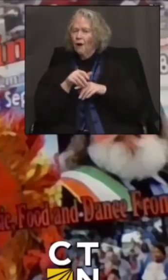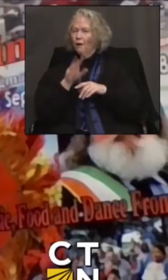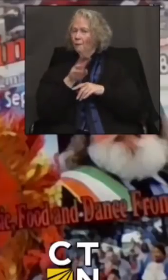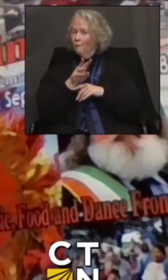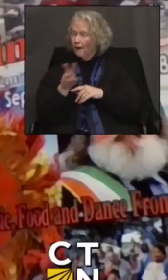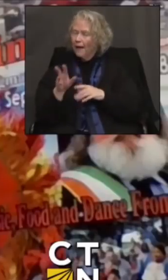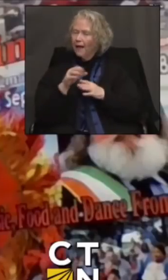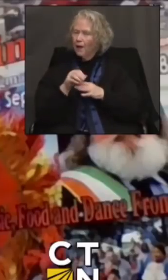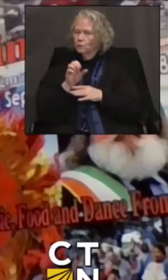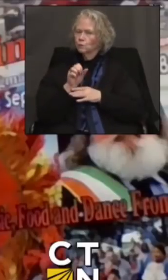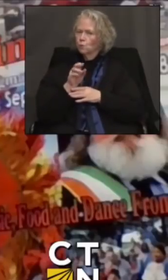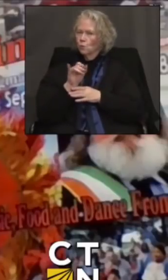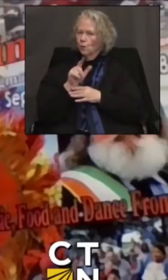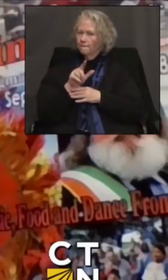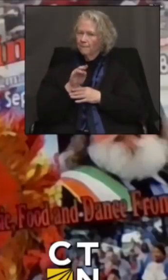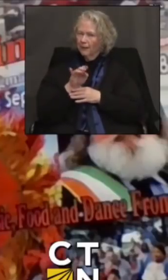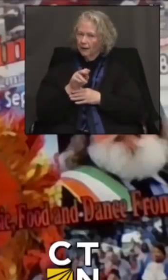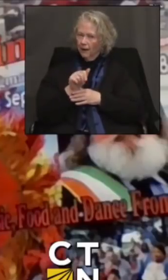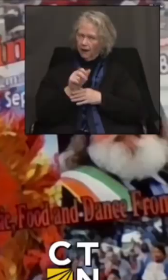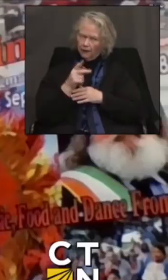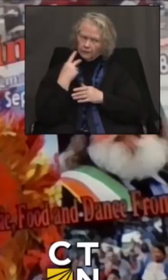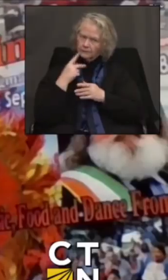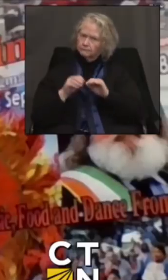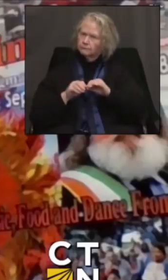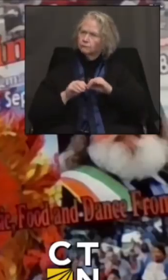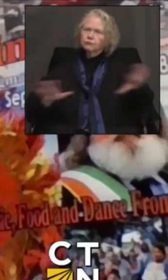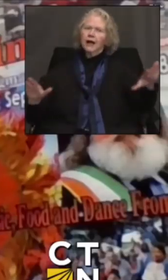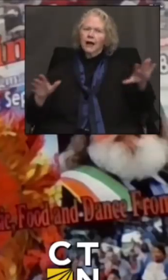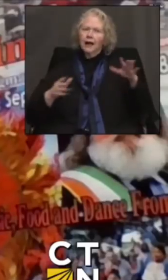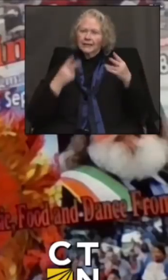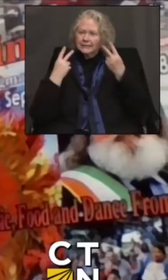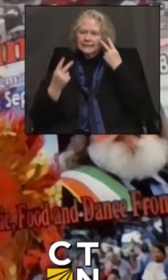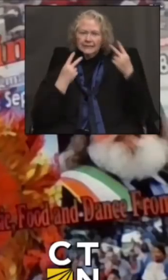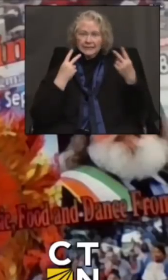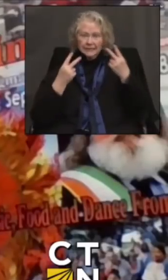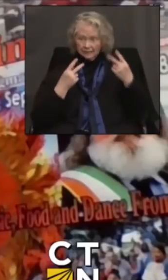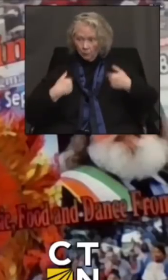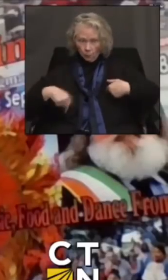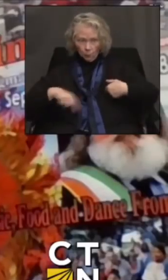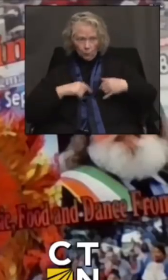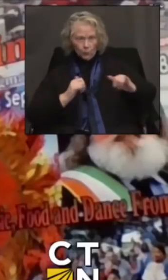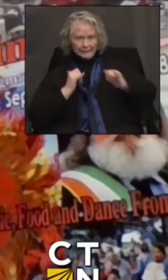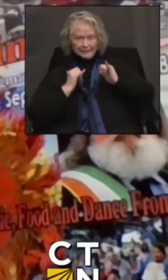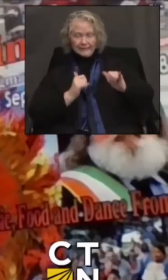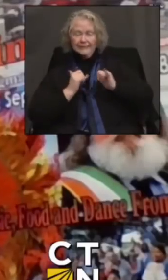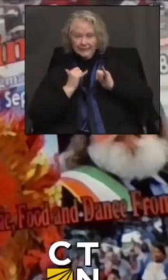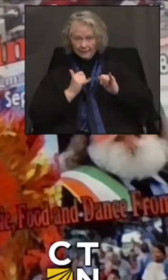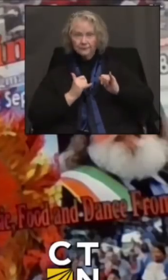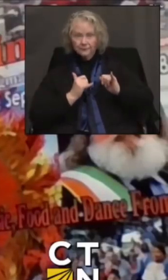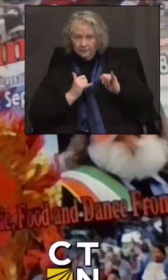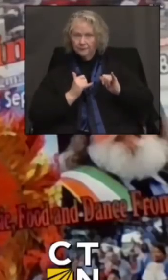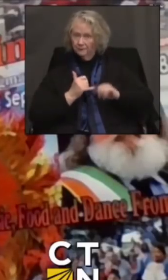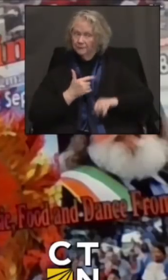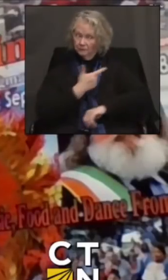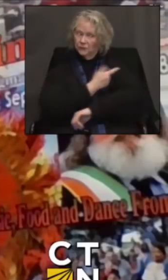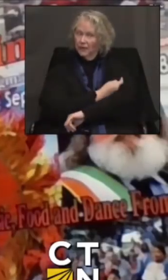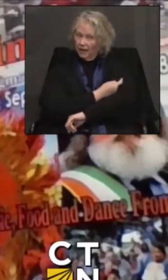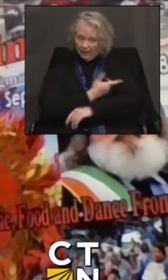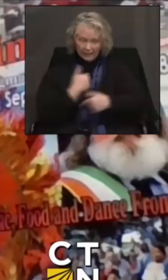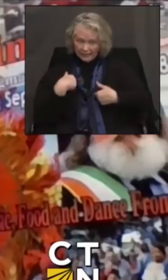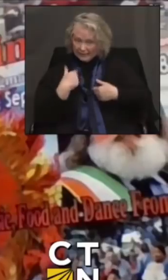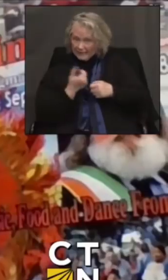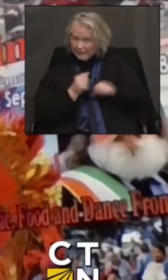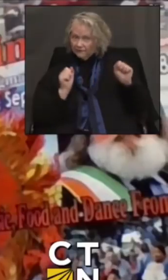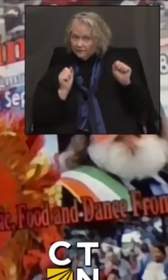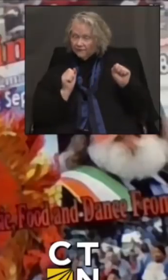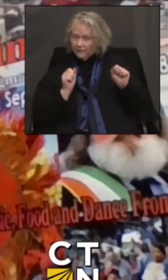So the reason being that we're trying to do is actually advocate and show people it's safe. You can get it. You